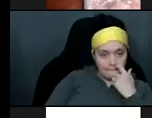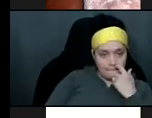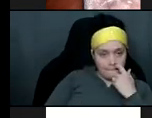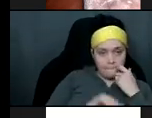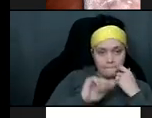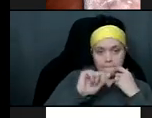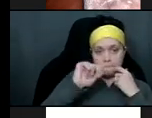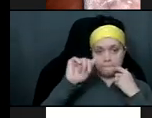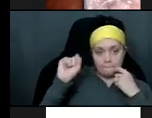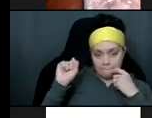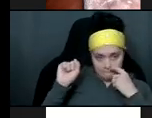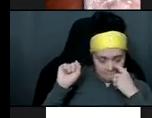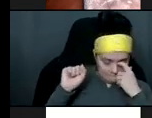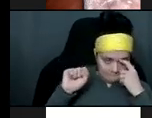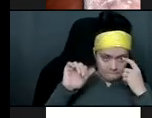ALAS.